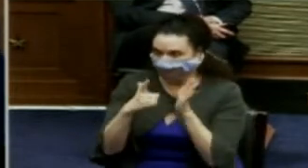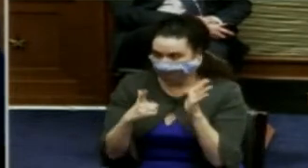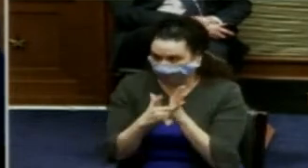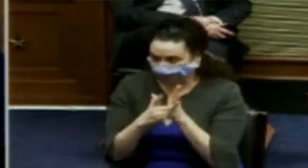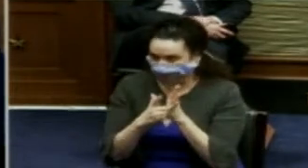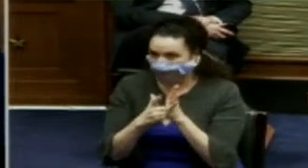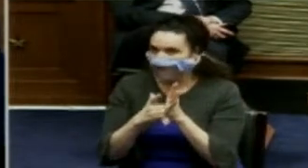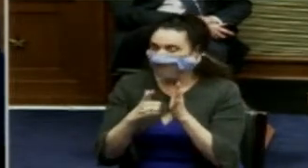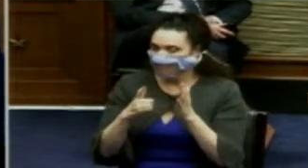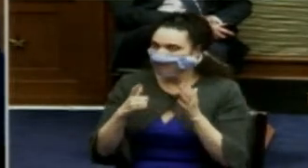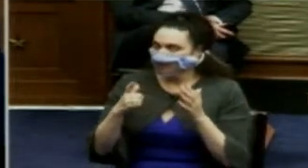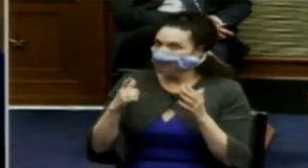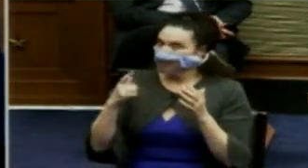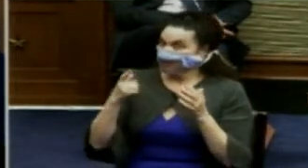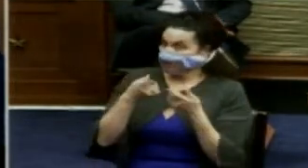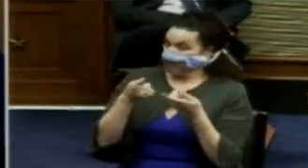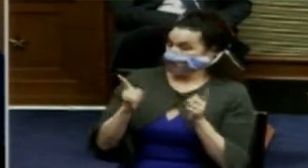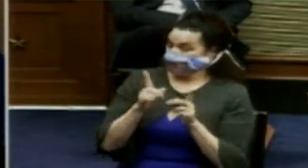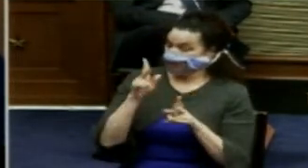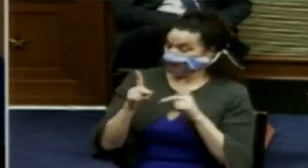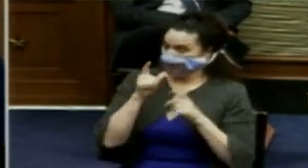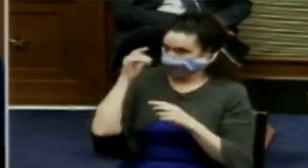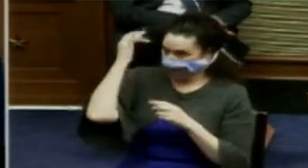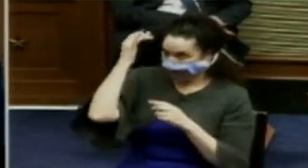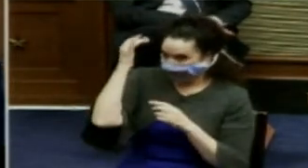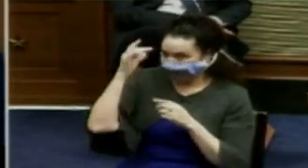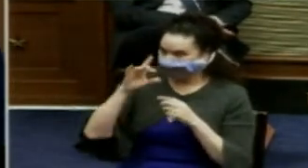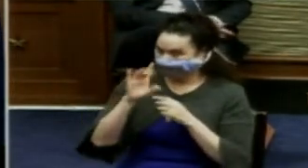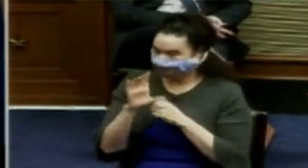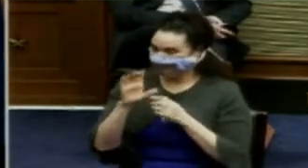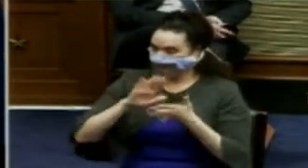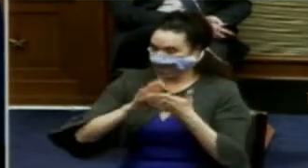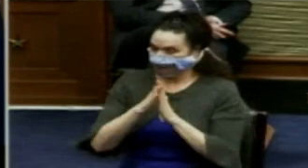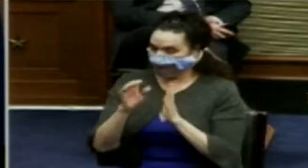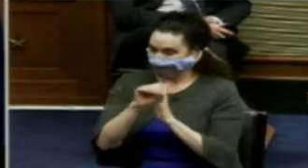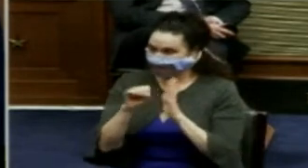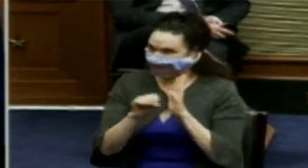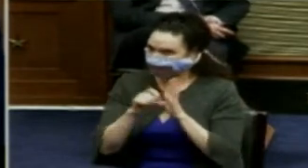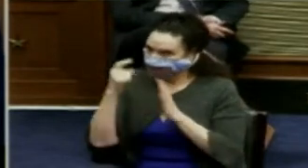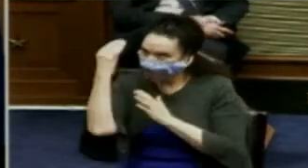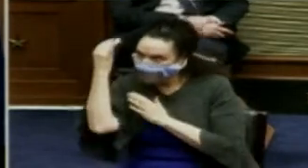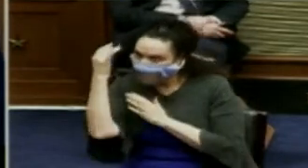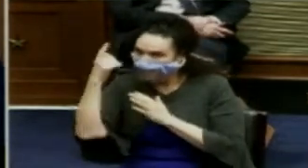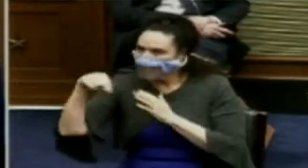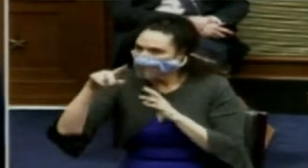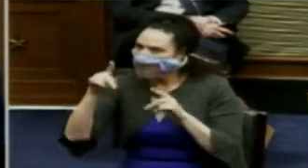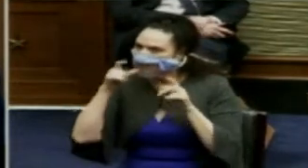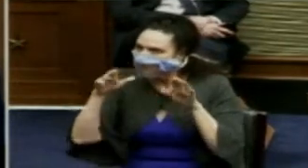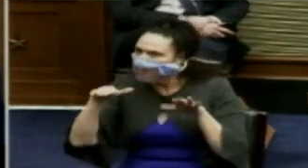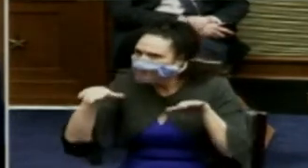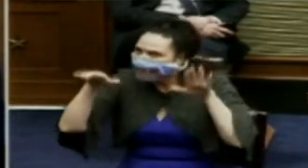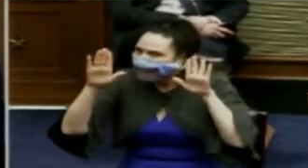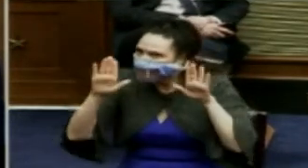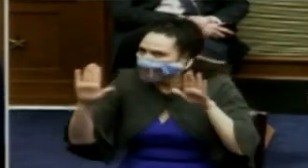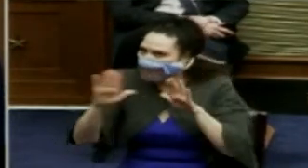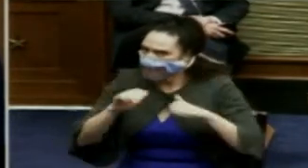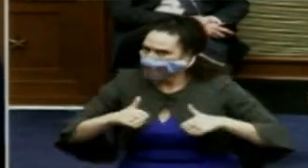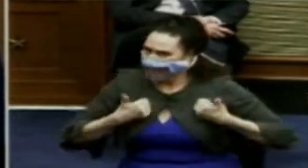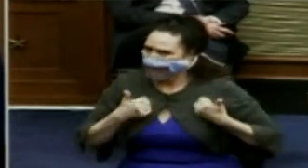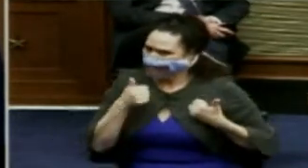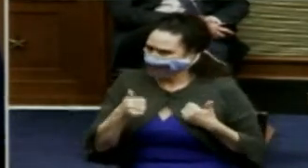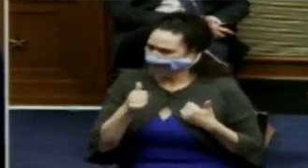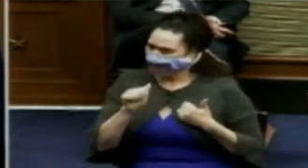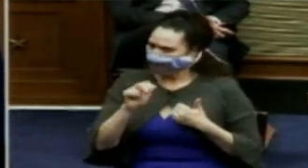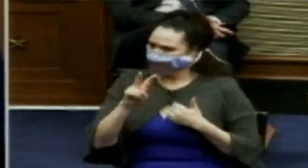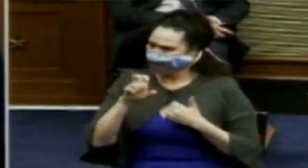as you consider D.C. statehood, you pause to take into account the sacrifice of the over 30,000 veterans who live in Washington. I'm